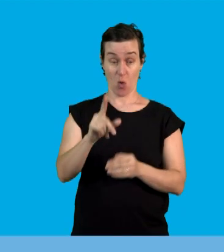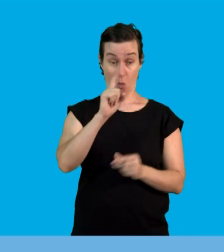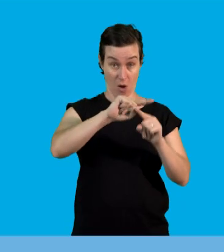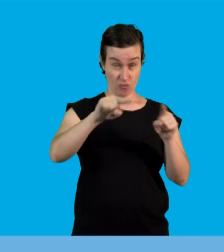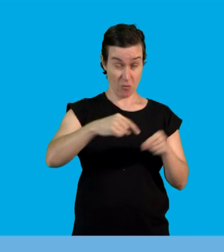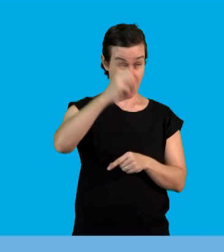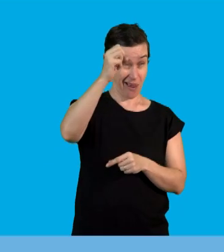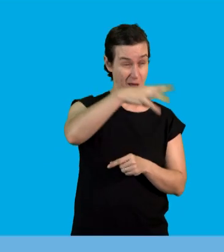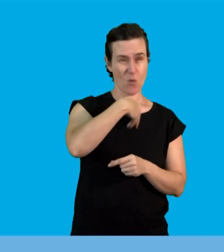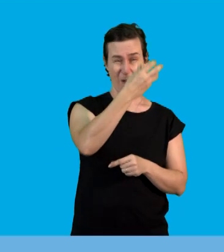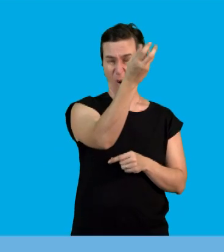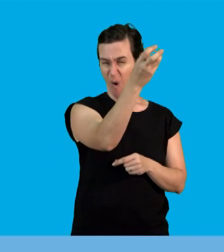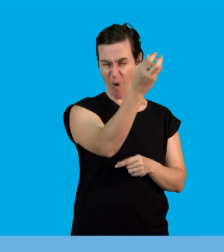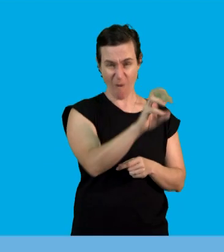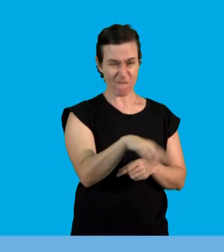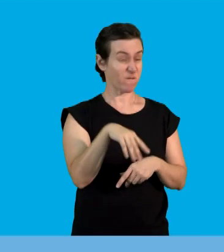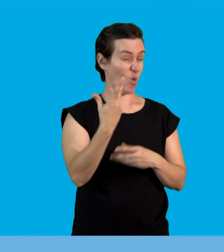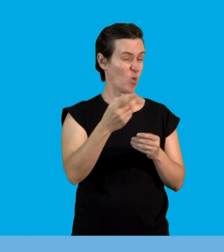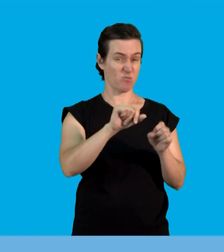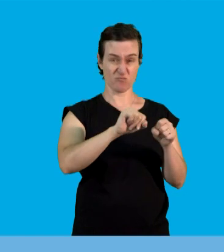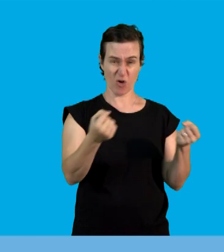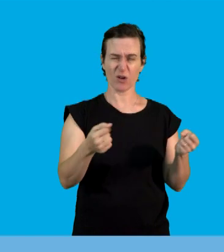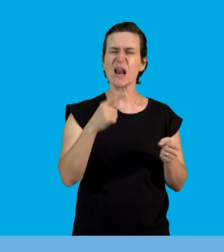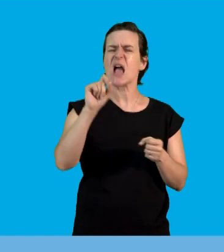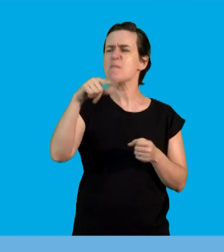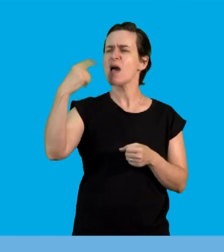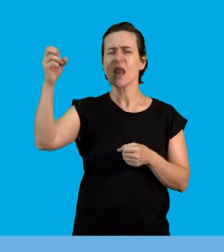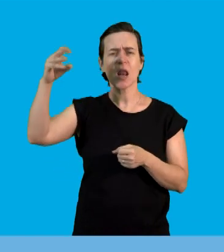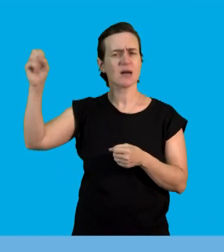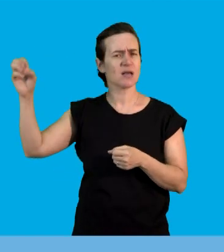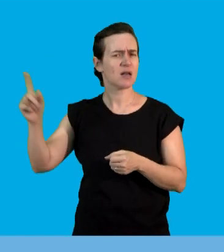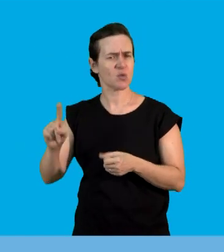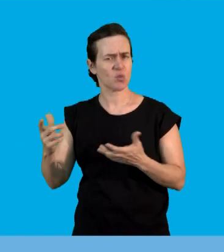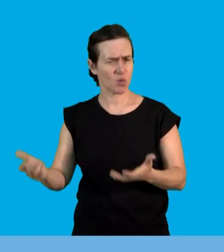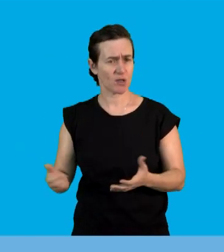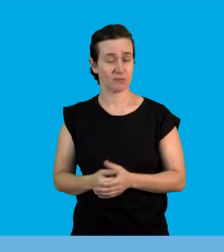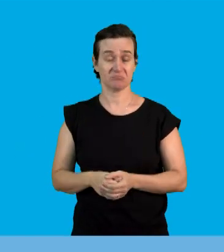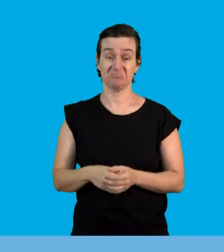out or is removed, what happens to the other light bulbs in all the other rooms?